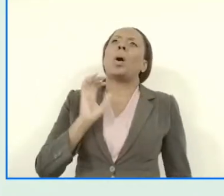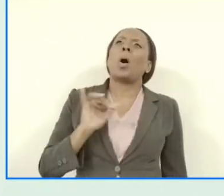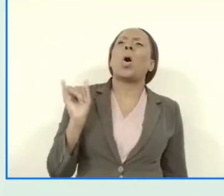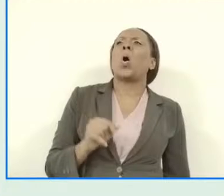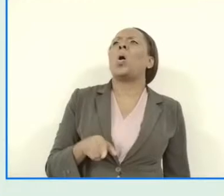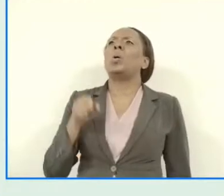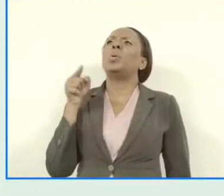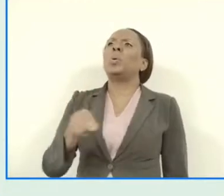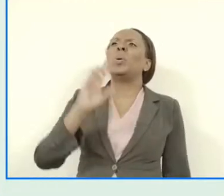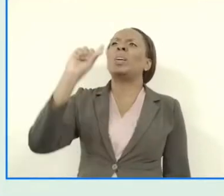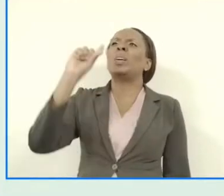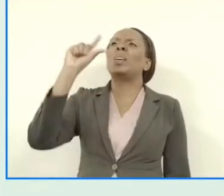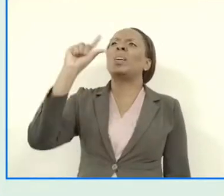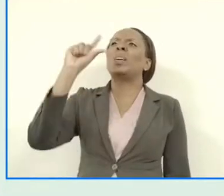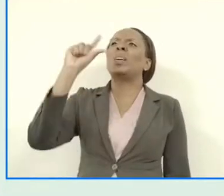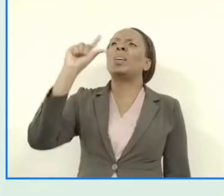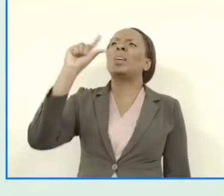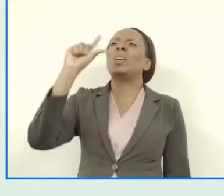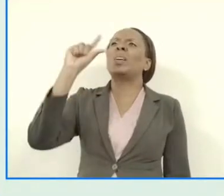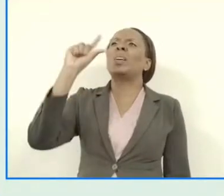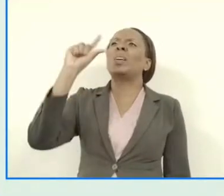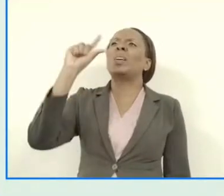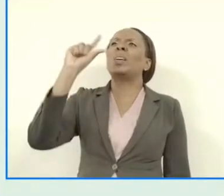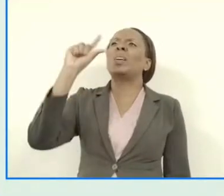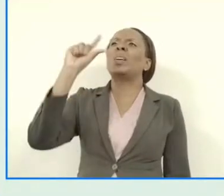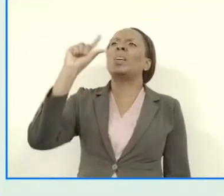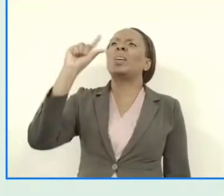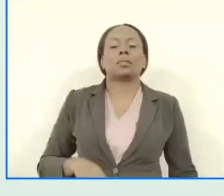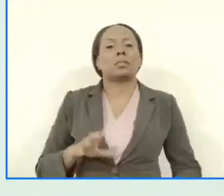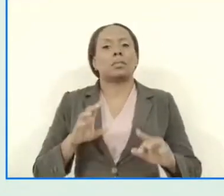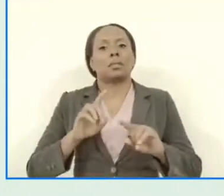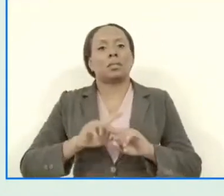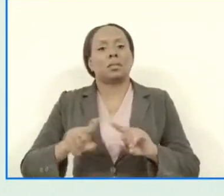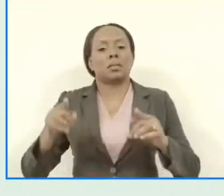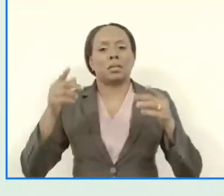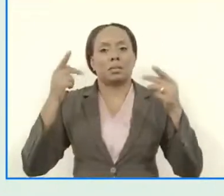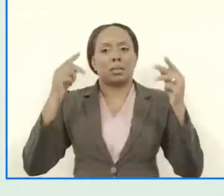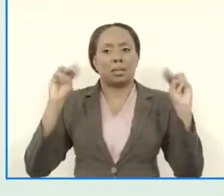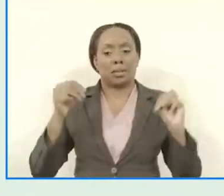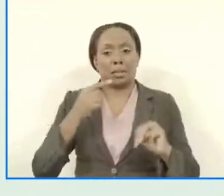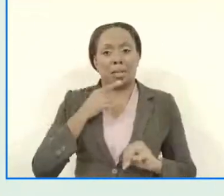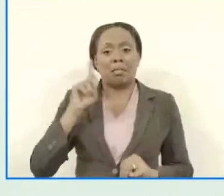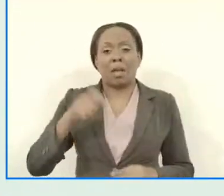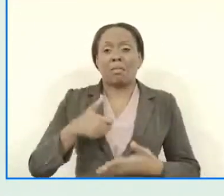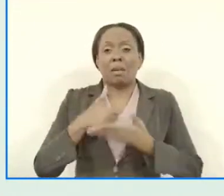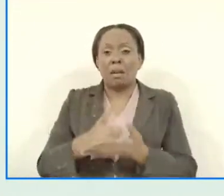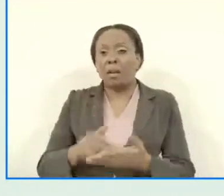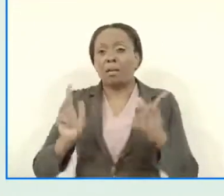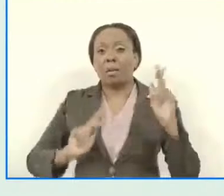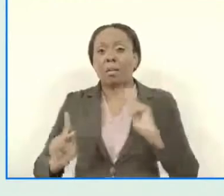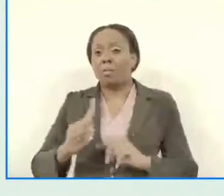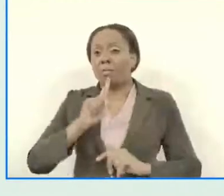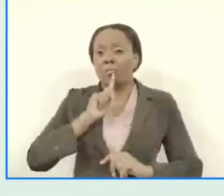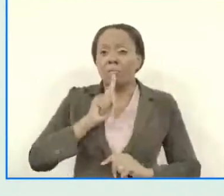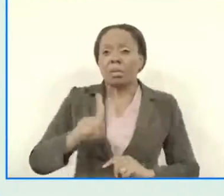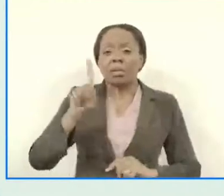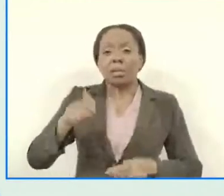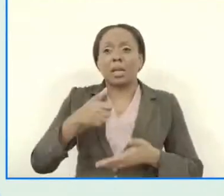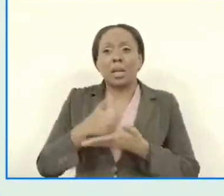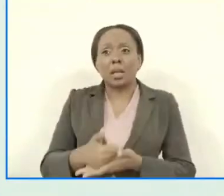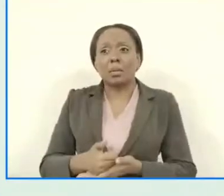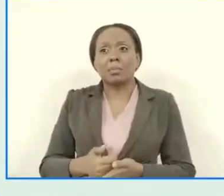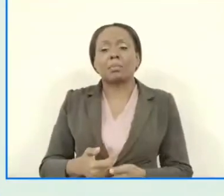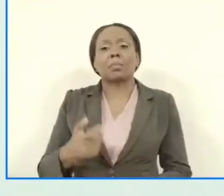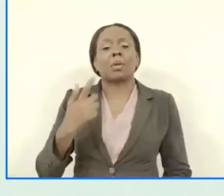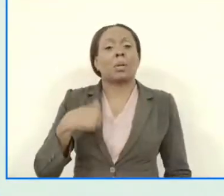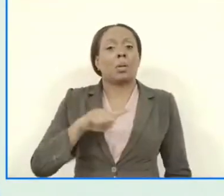for. And we have to look out for the most vulnerable. The Prime Minister keeps impressing that we have to look out for the most vulnerable in our communities. We know who